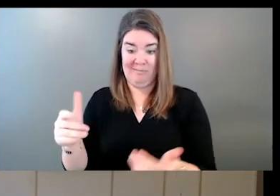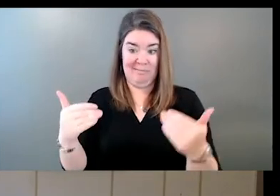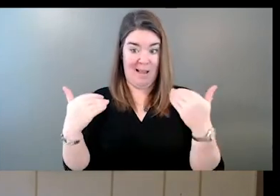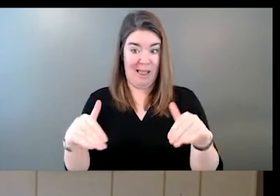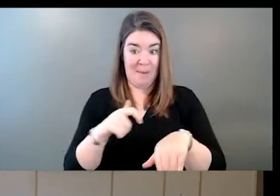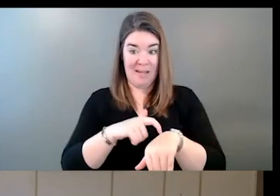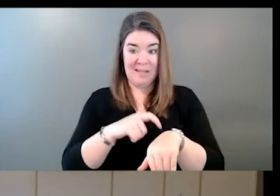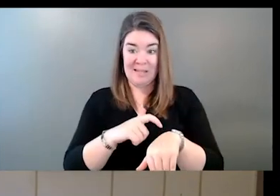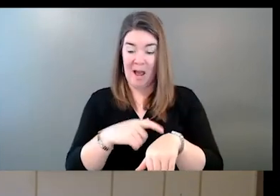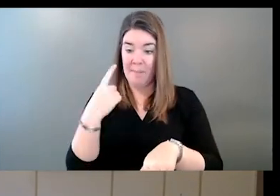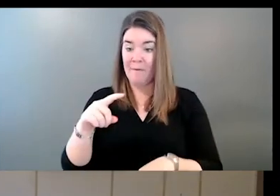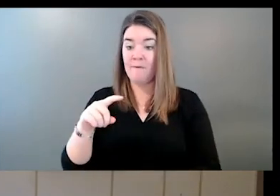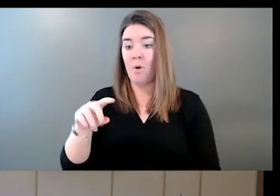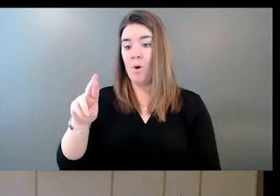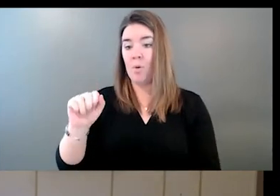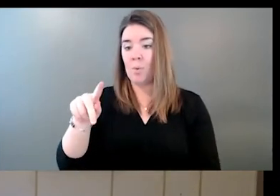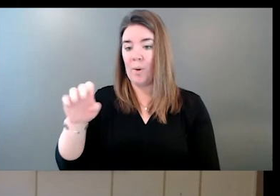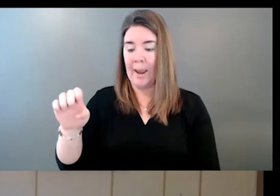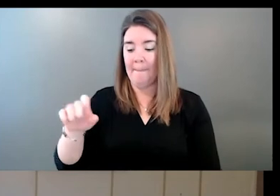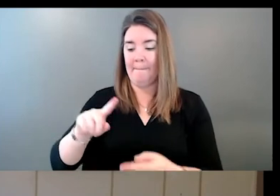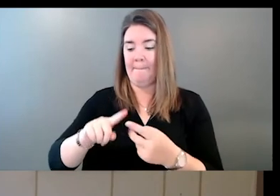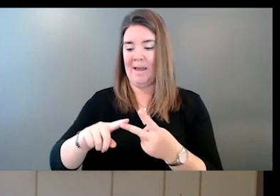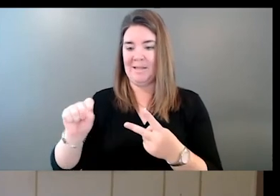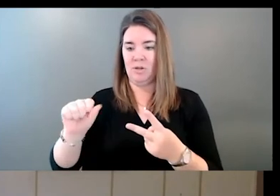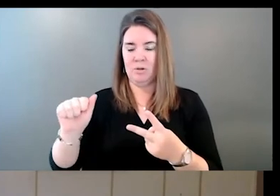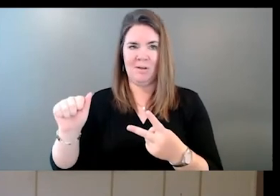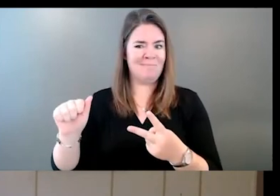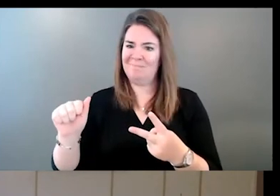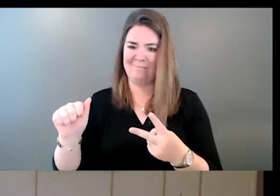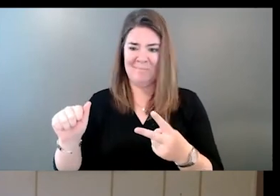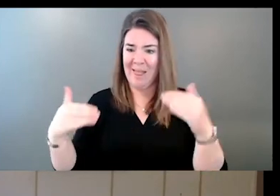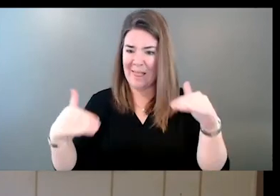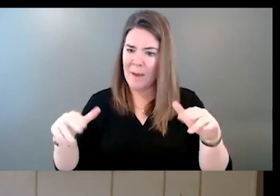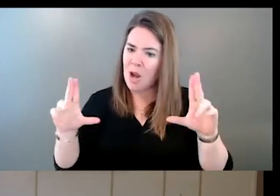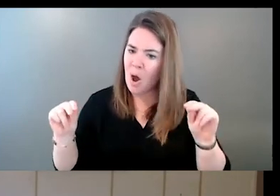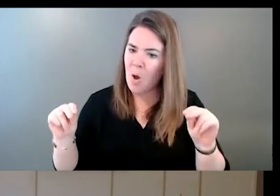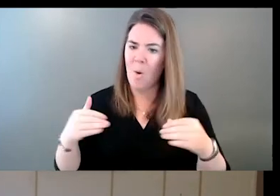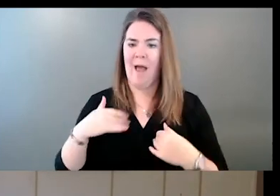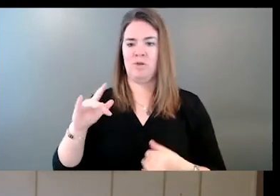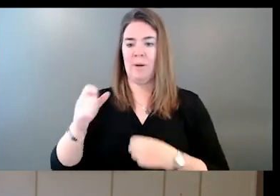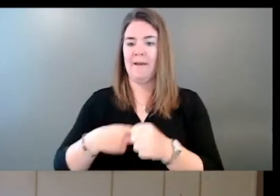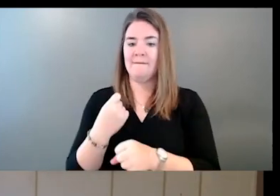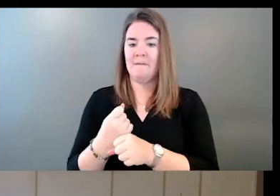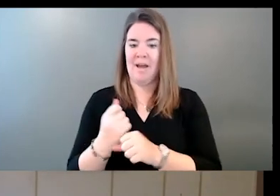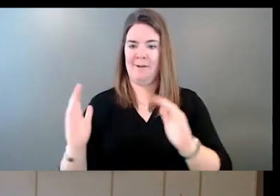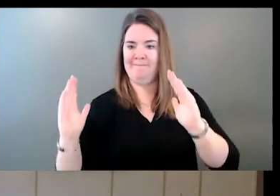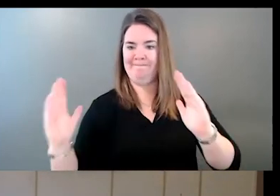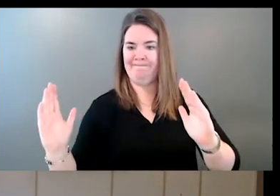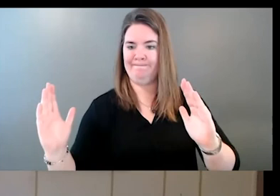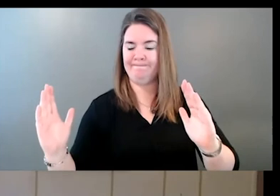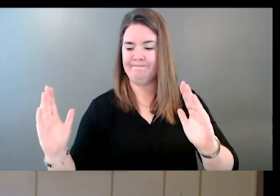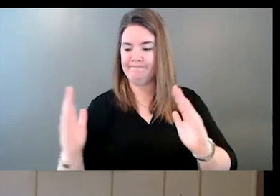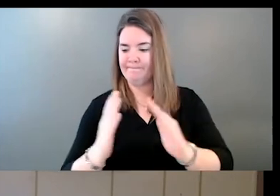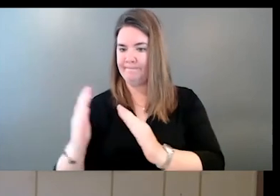is. Under the current code, we have a 25-year window and a stop line on terms